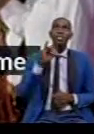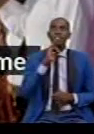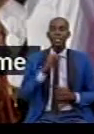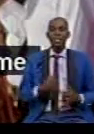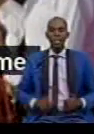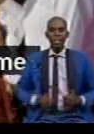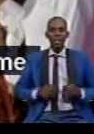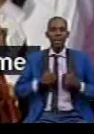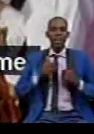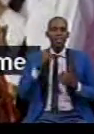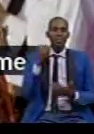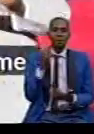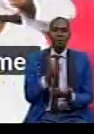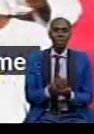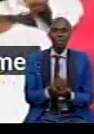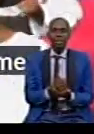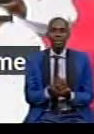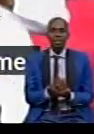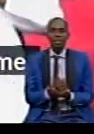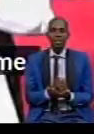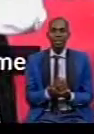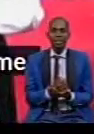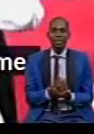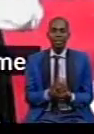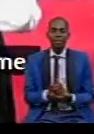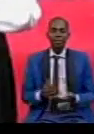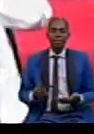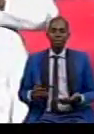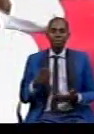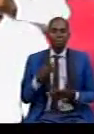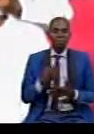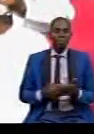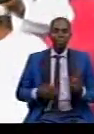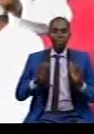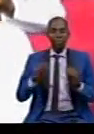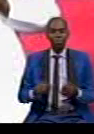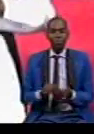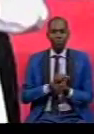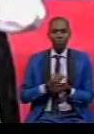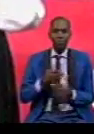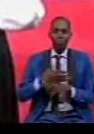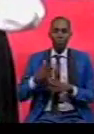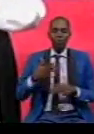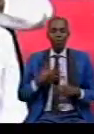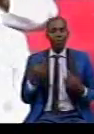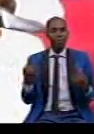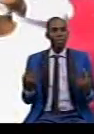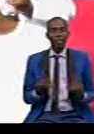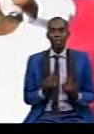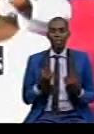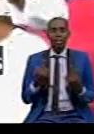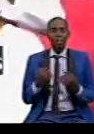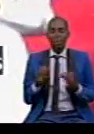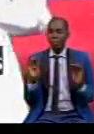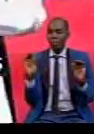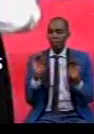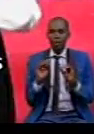We have the power over all those enemies on land, from the